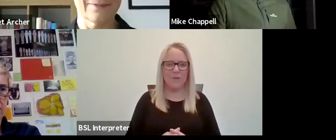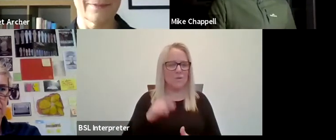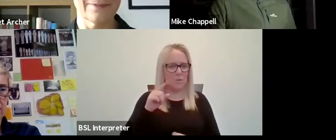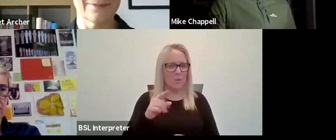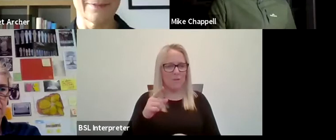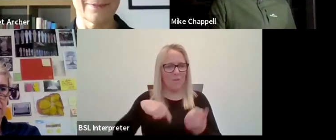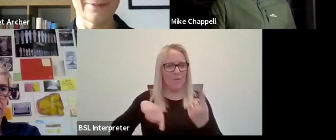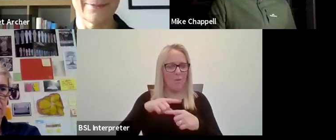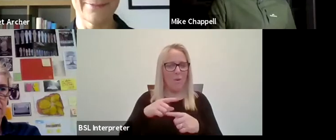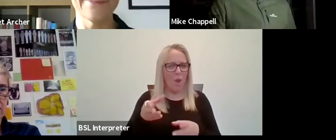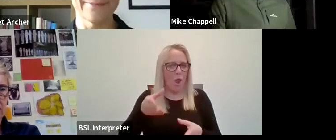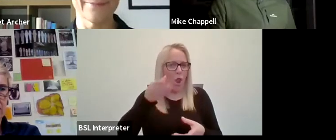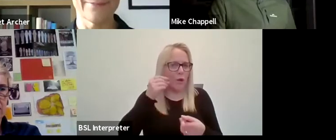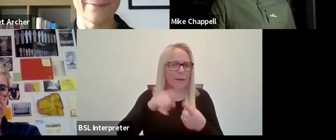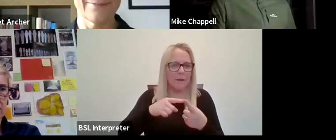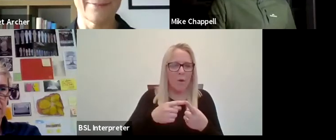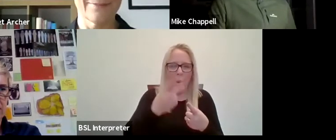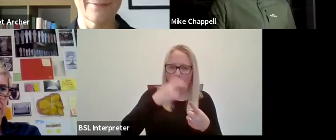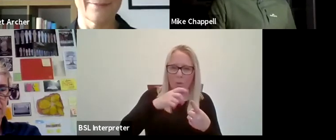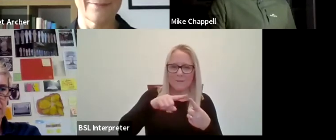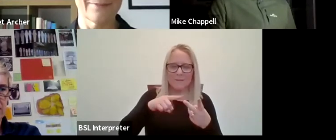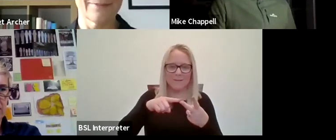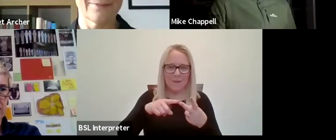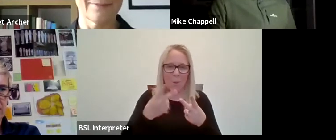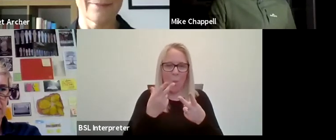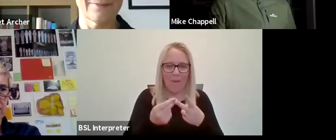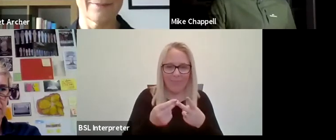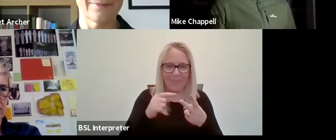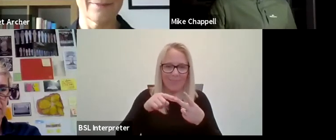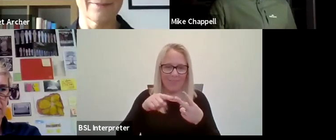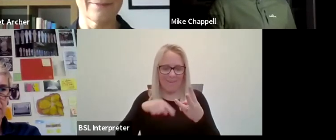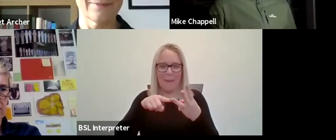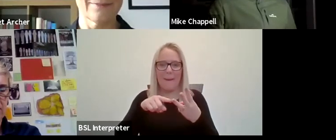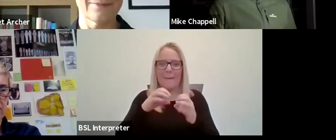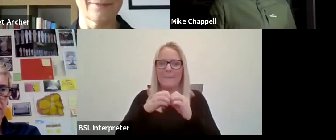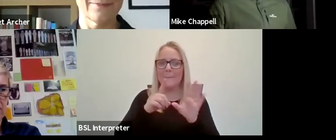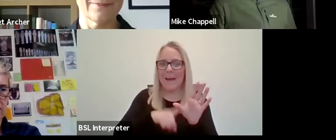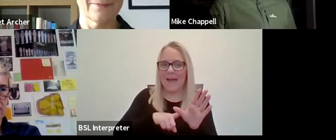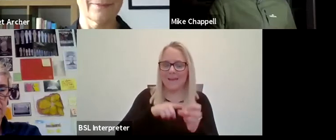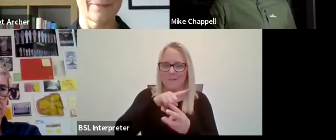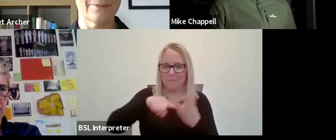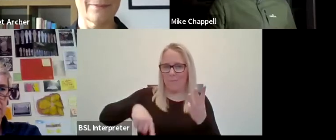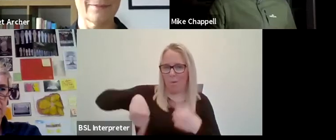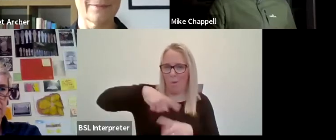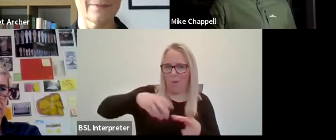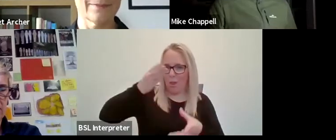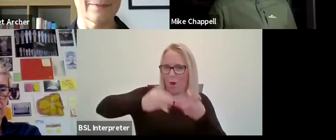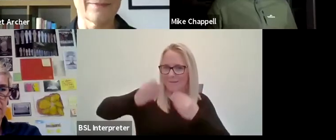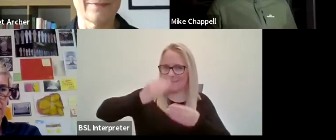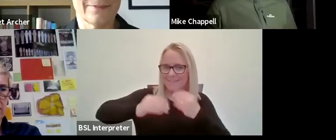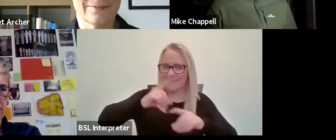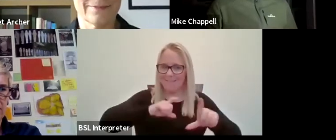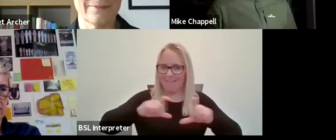learn how to use the by and how we start thinking about that. If we acknowledge that's a condition we know quite